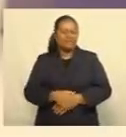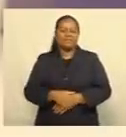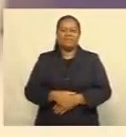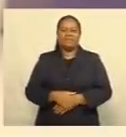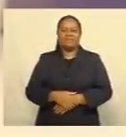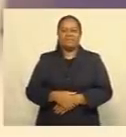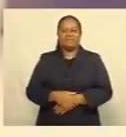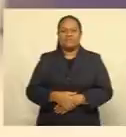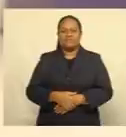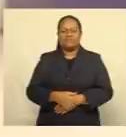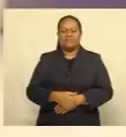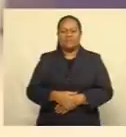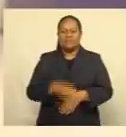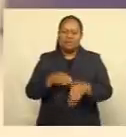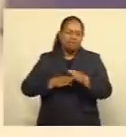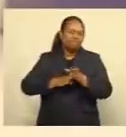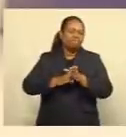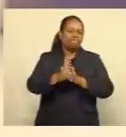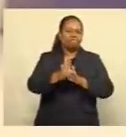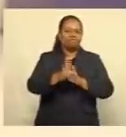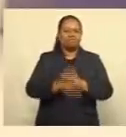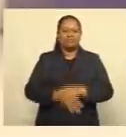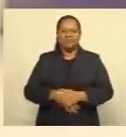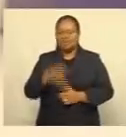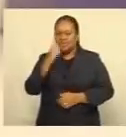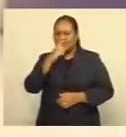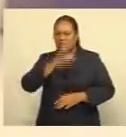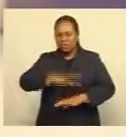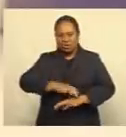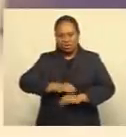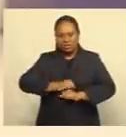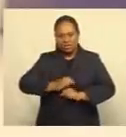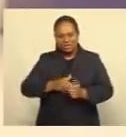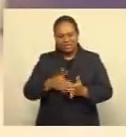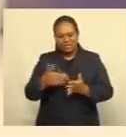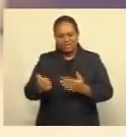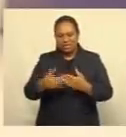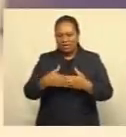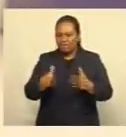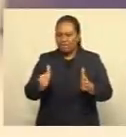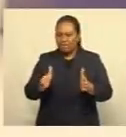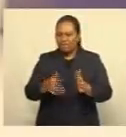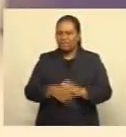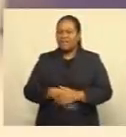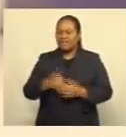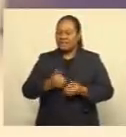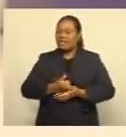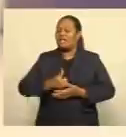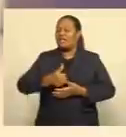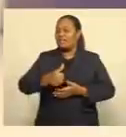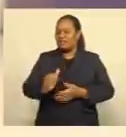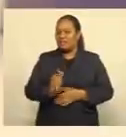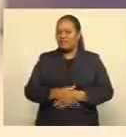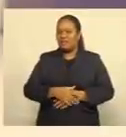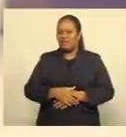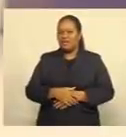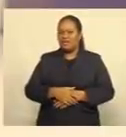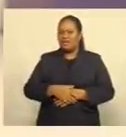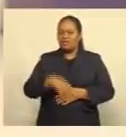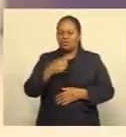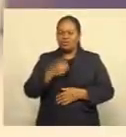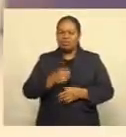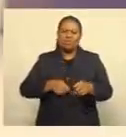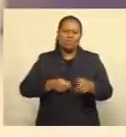housing prices boosted consumer confidence. Meanwhile, the reopening of state borders allowed cashed-up households to spend lavishly on